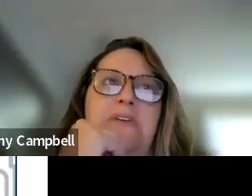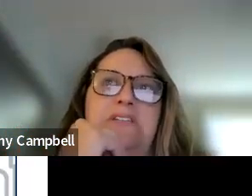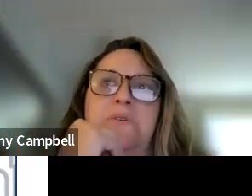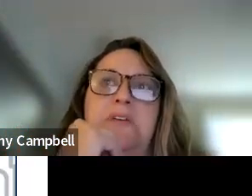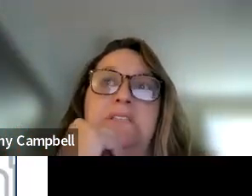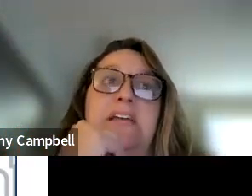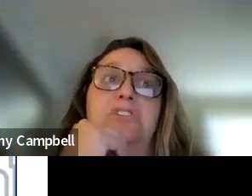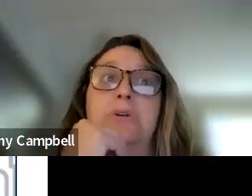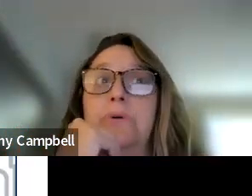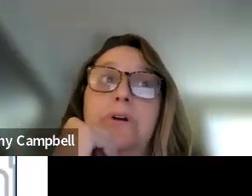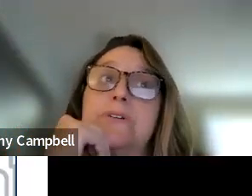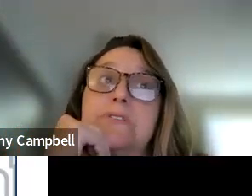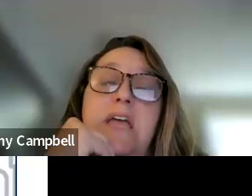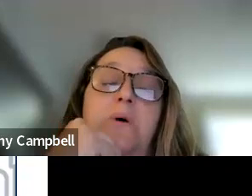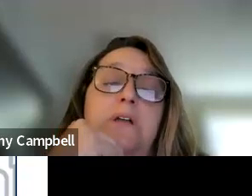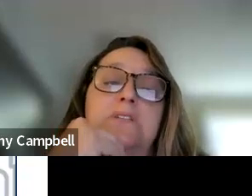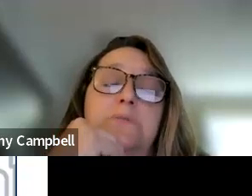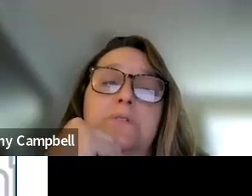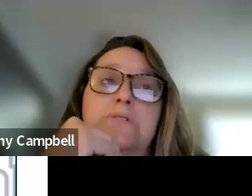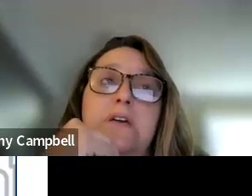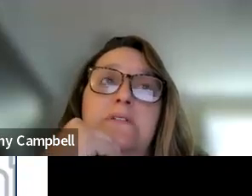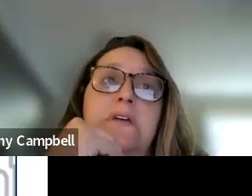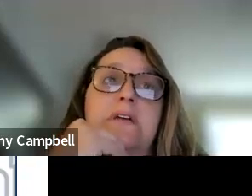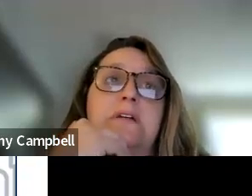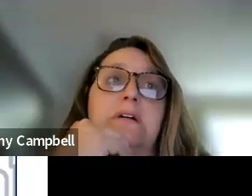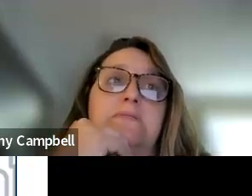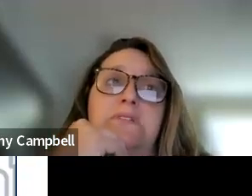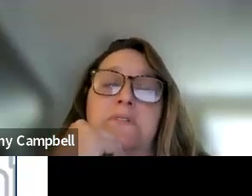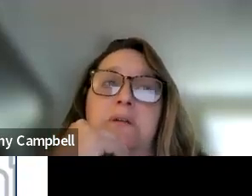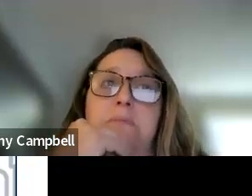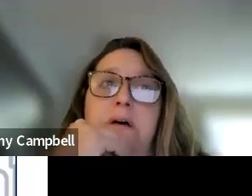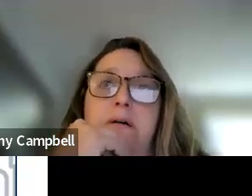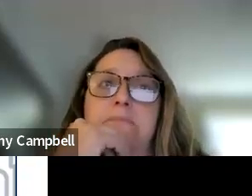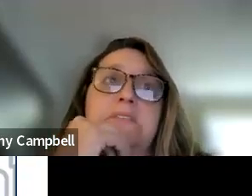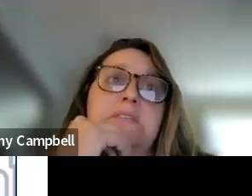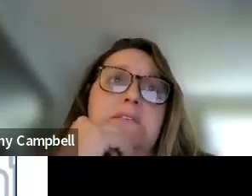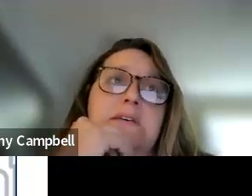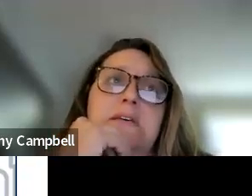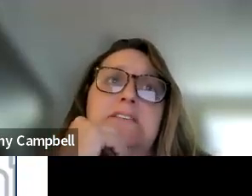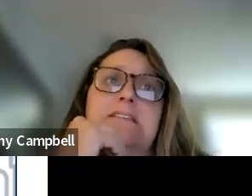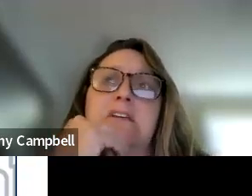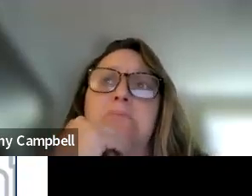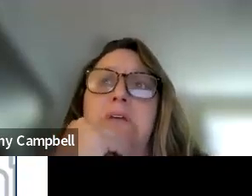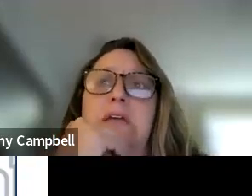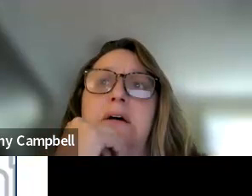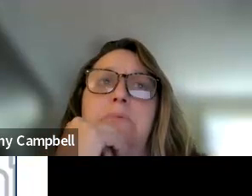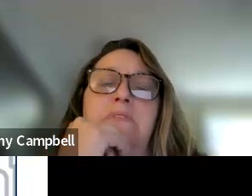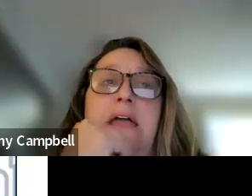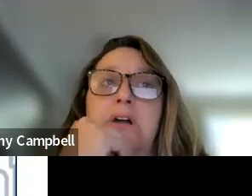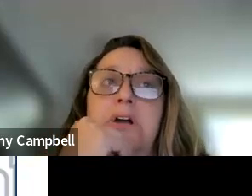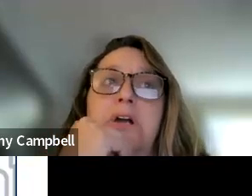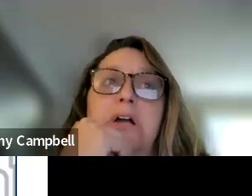of time that they do things like tours. They go on tours of different businesses. It could be